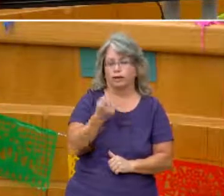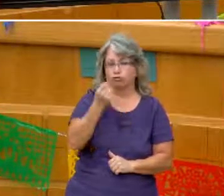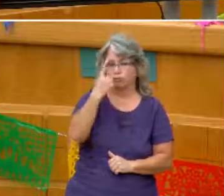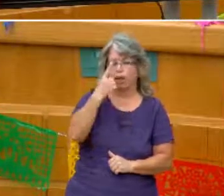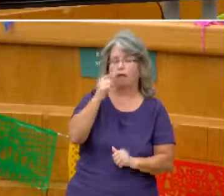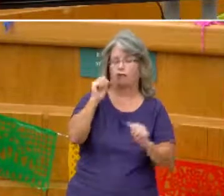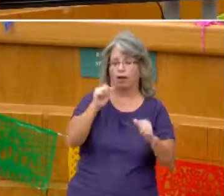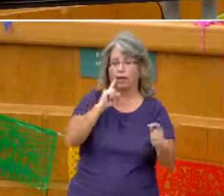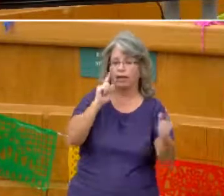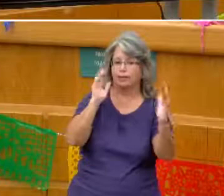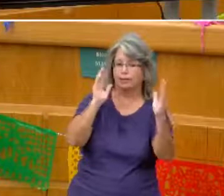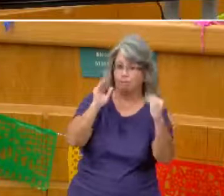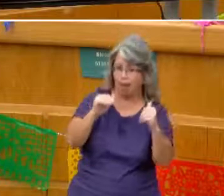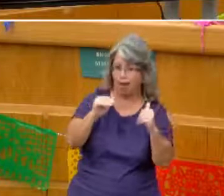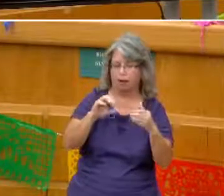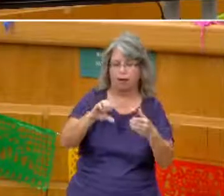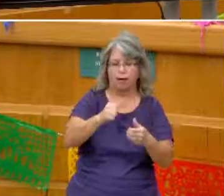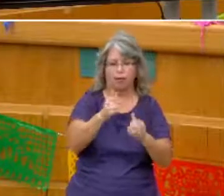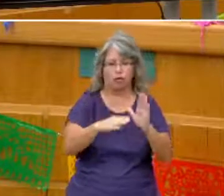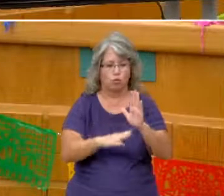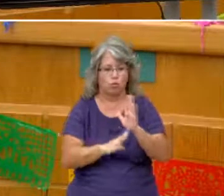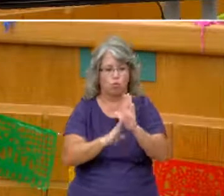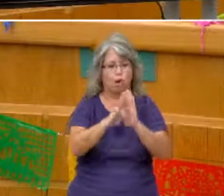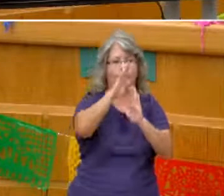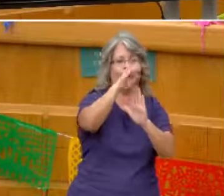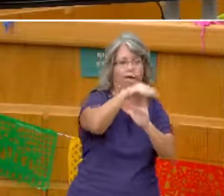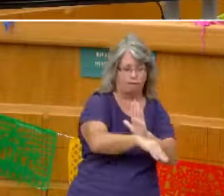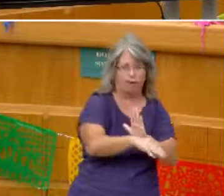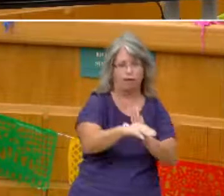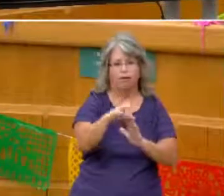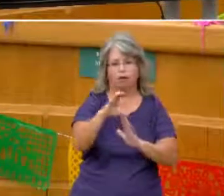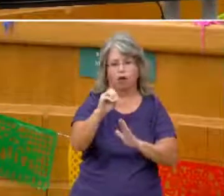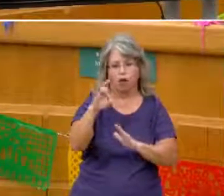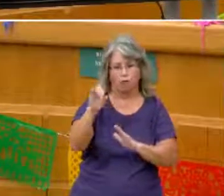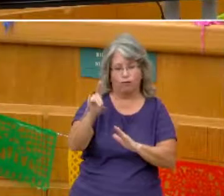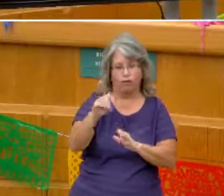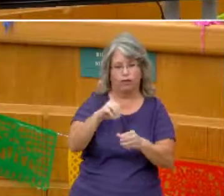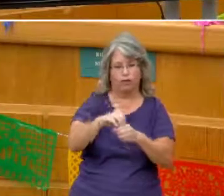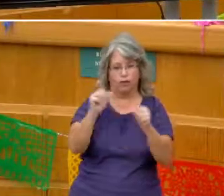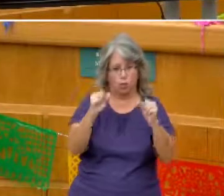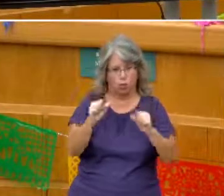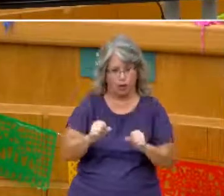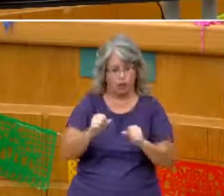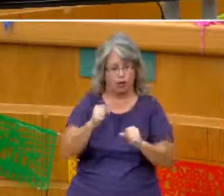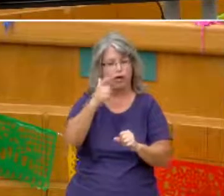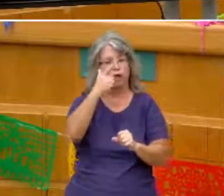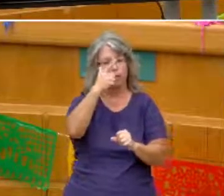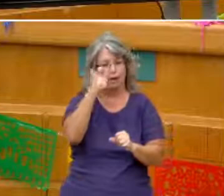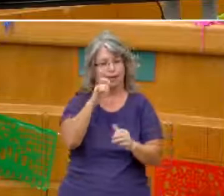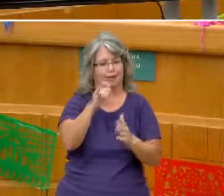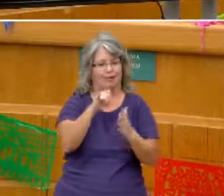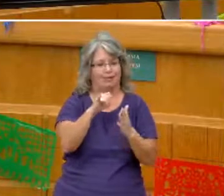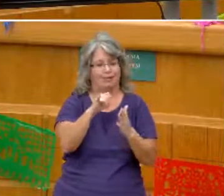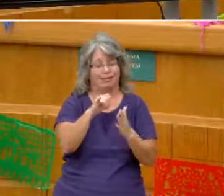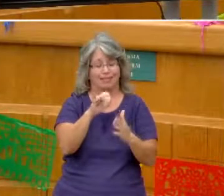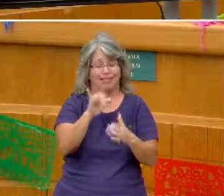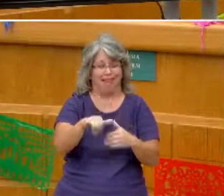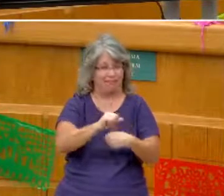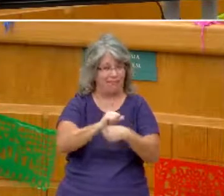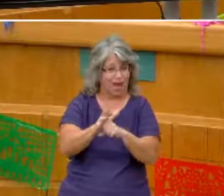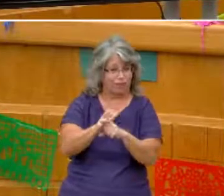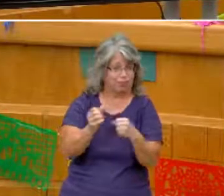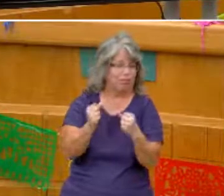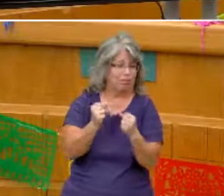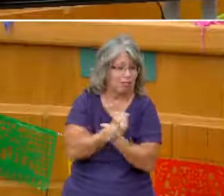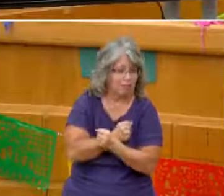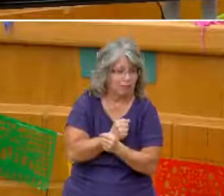winter because COVID-19, being a respiratory virus, thrives in the same conditions of flu season. People are not out in the